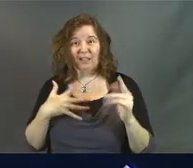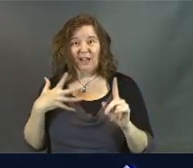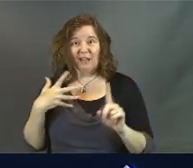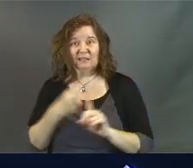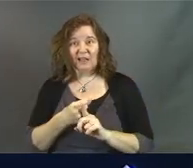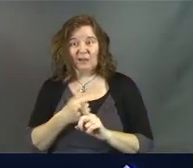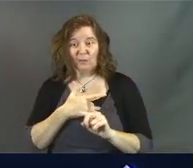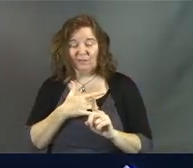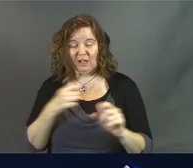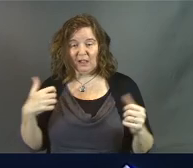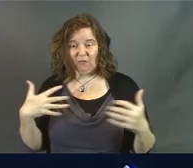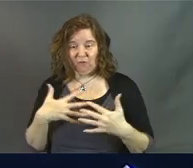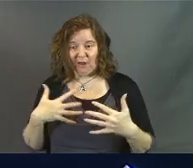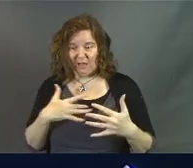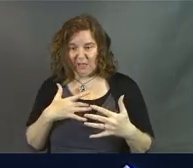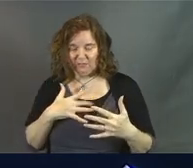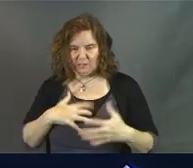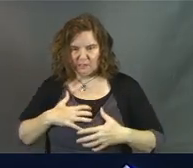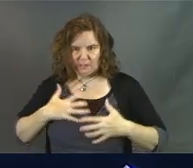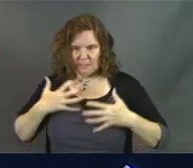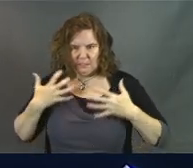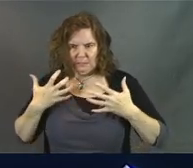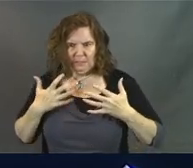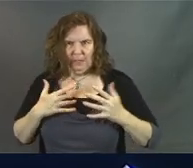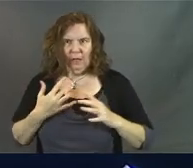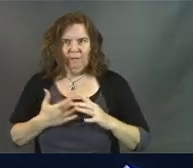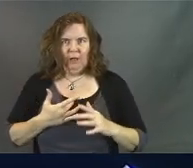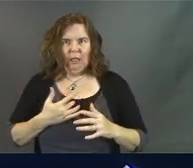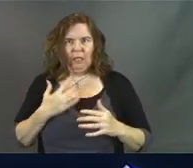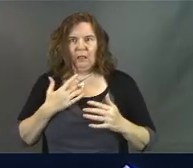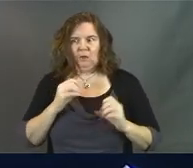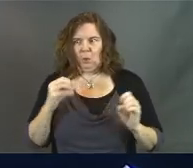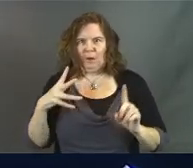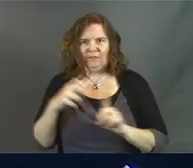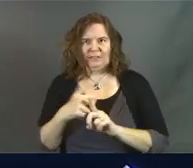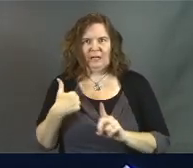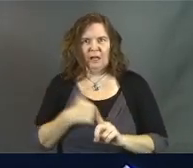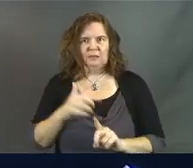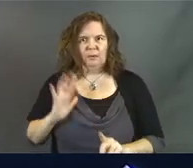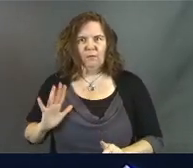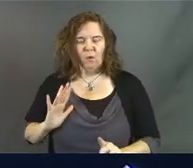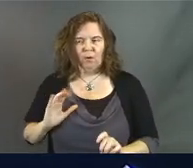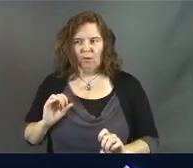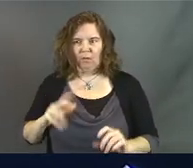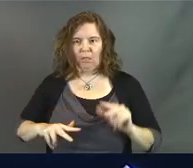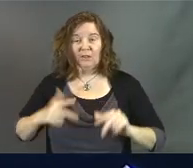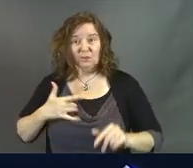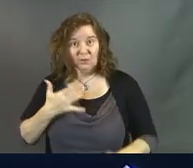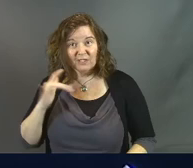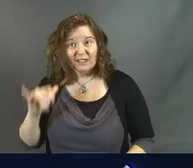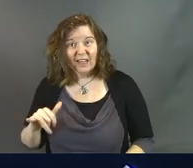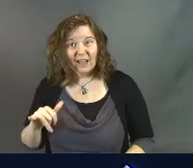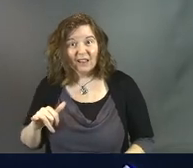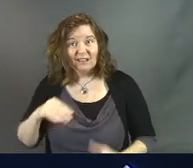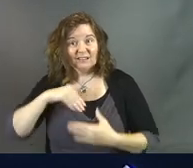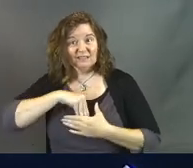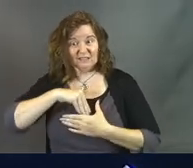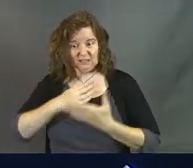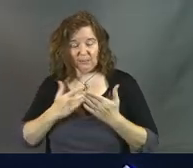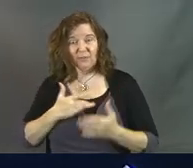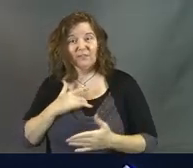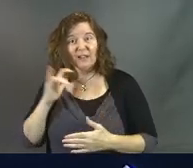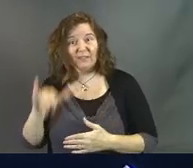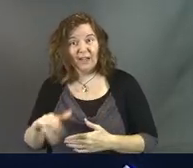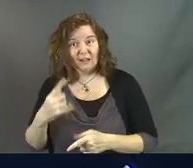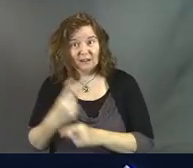and now we feel afraid, and now we feel enraged, and now we feel vulnerable. Nobody's ever attacked us. Did you feel all that? Some of you